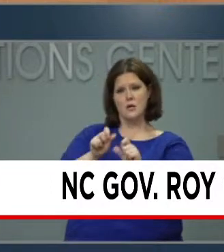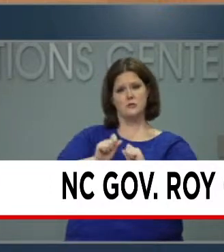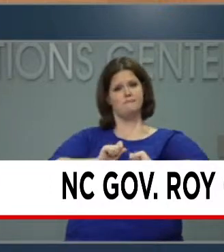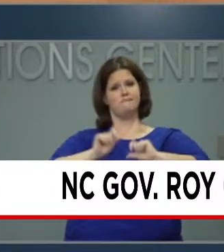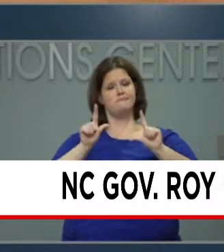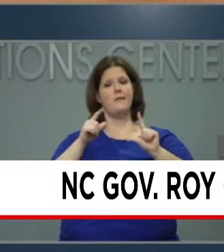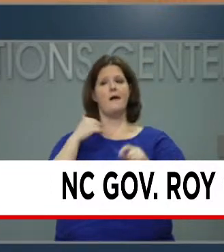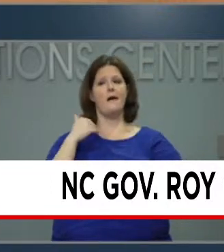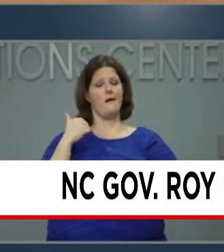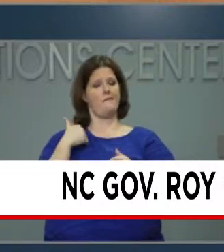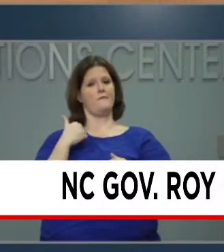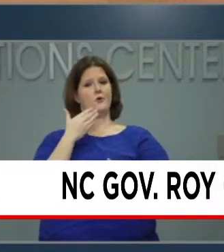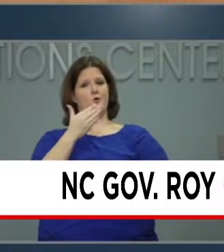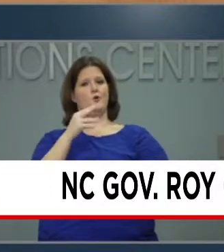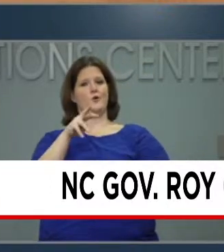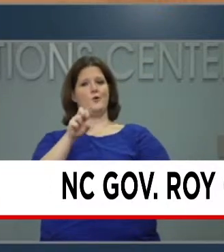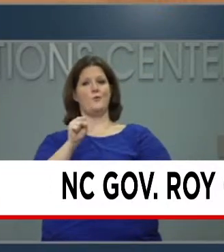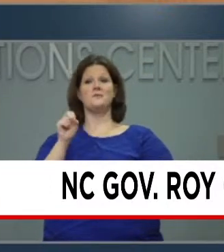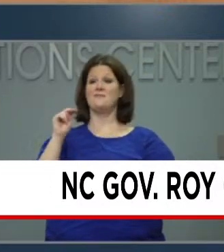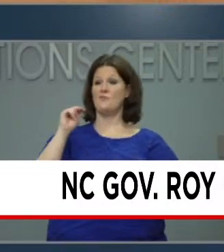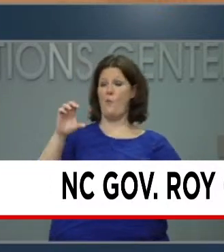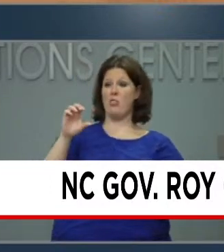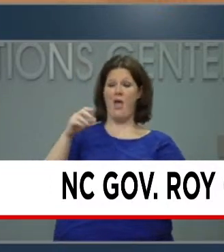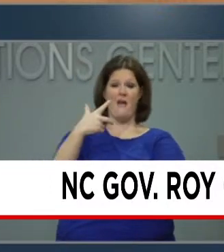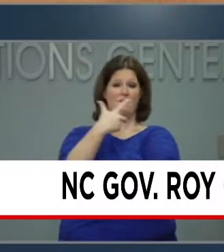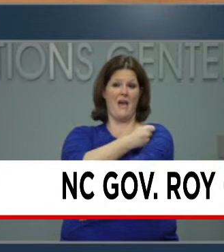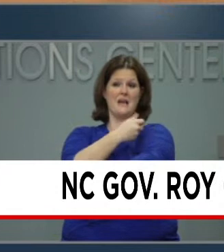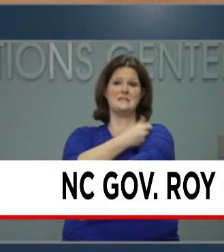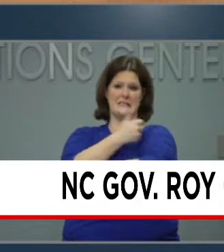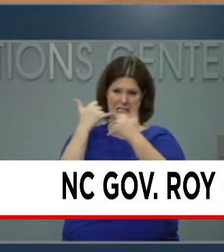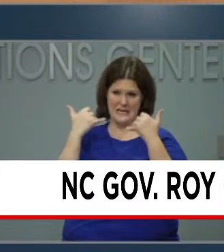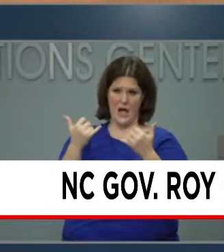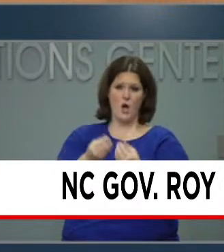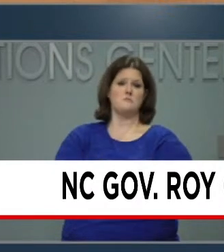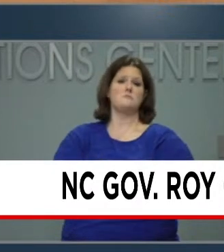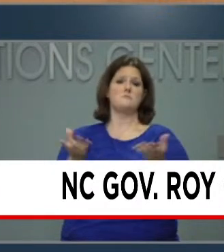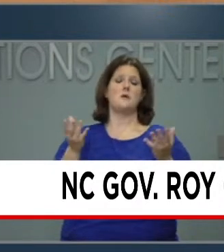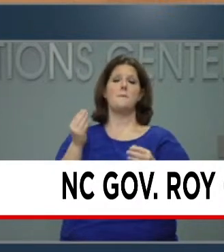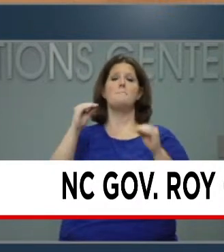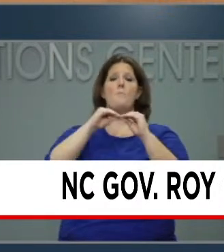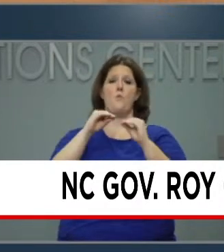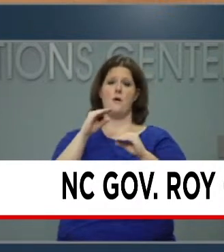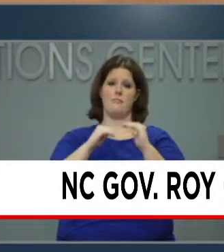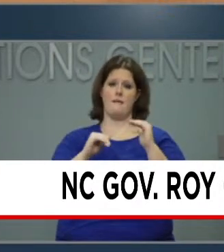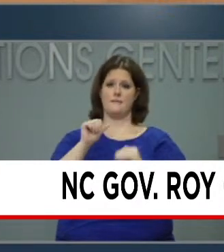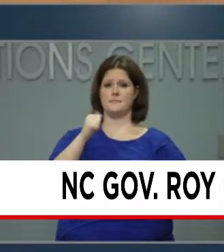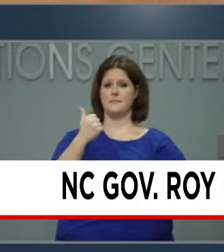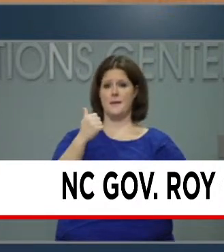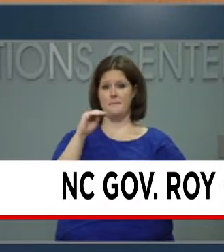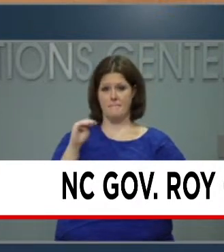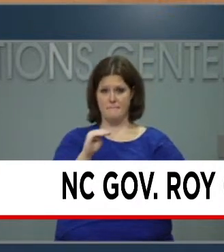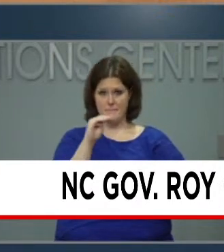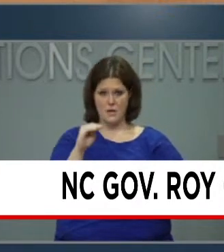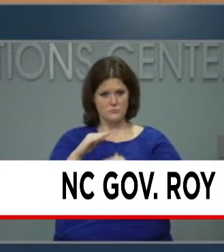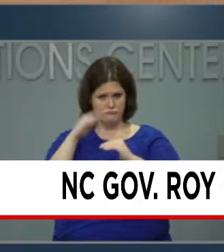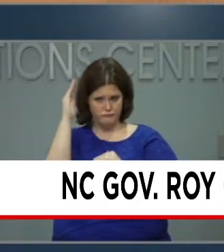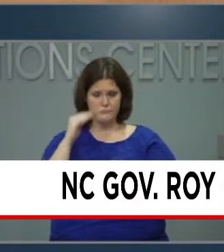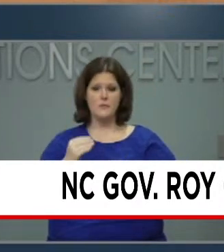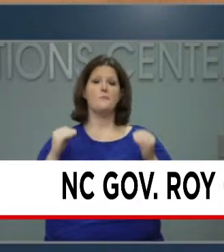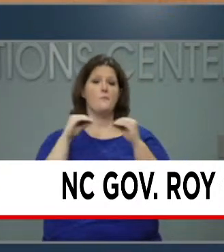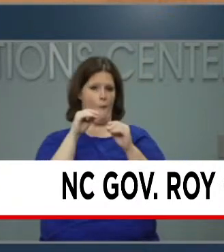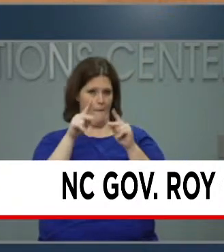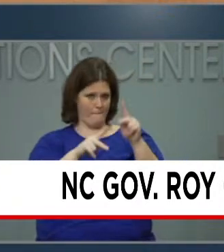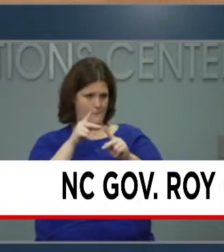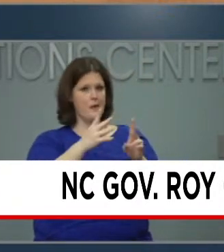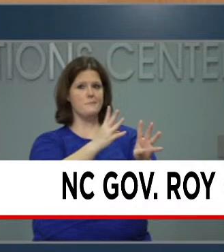Carolina providers have now administered more than 10 million doses of COVID-19 vaccines, and more people have been getting vaccinated over the past